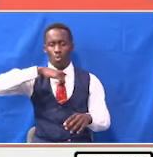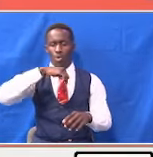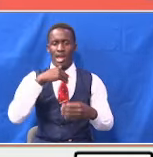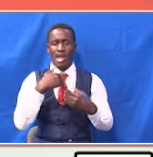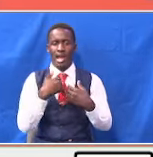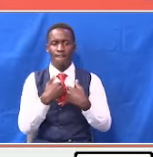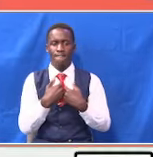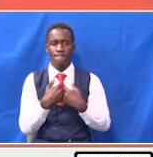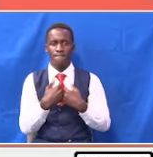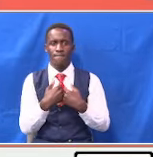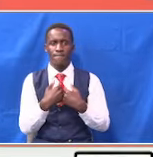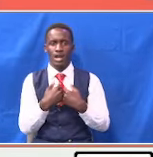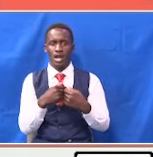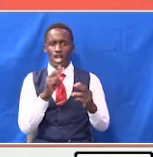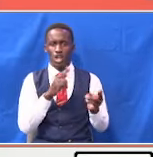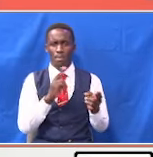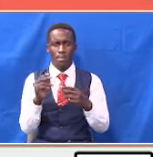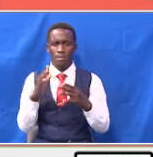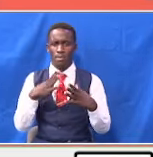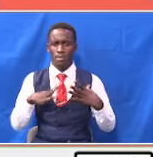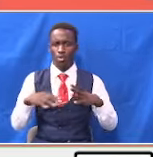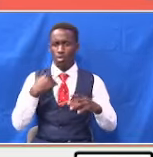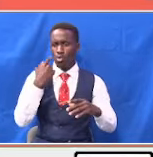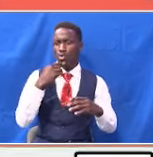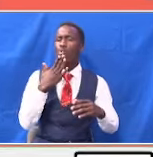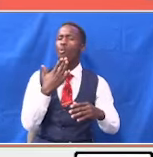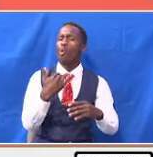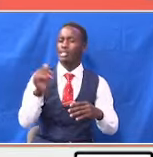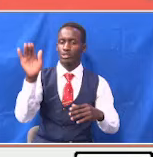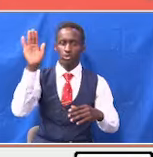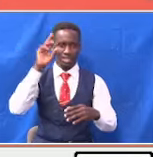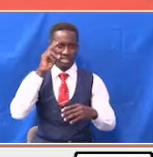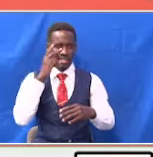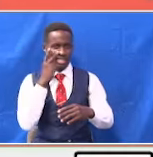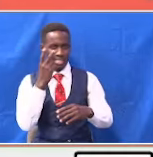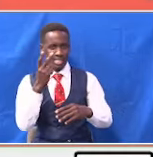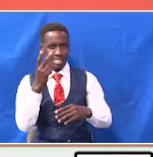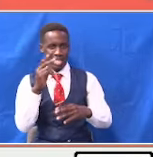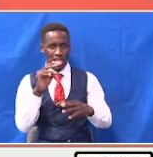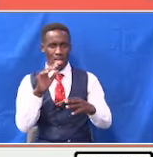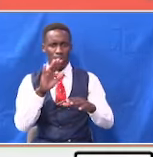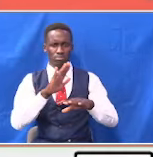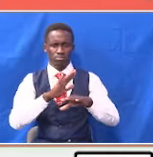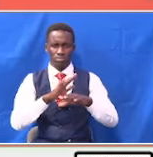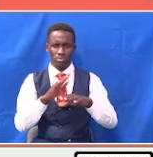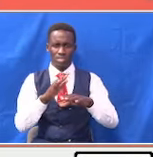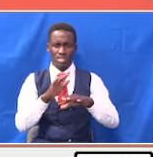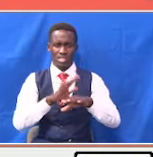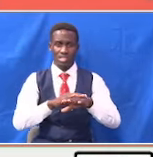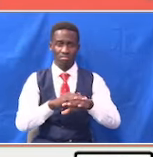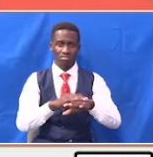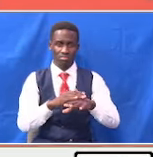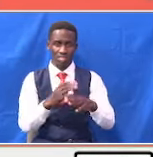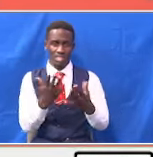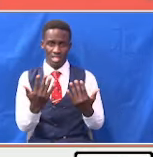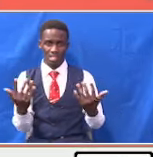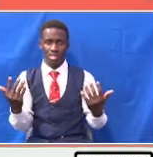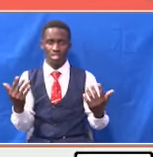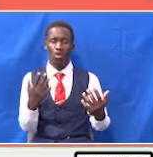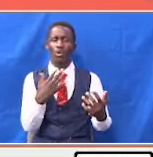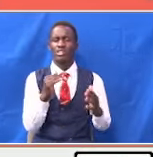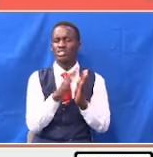with commoners who want to see tangible things. All right. They don't want to hear rhetorics.